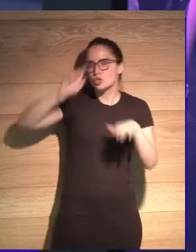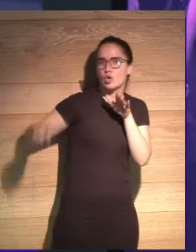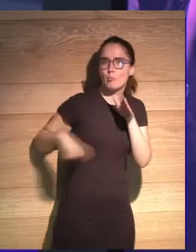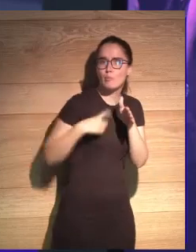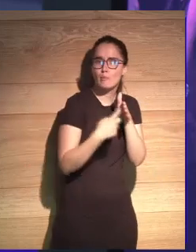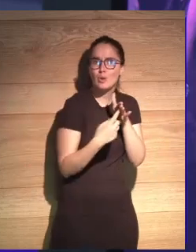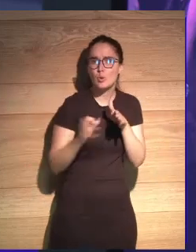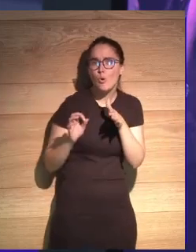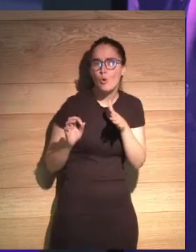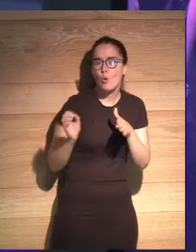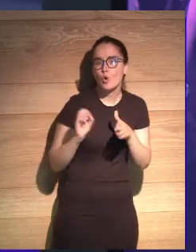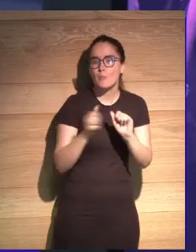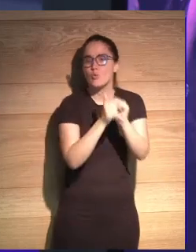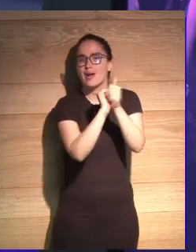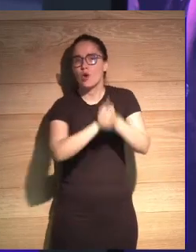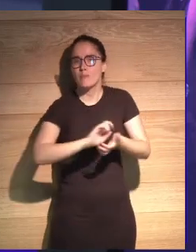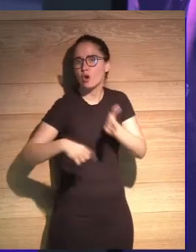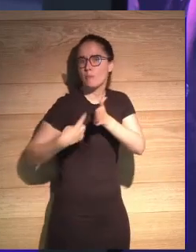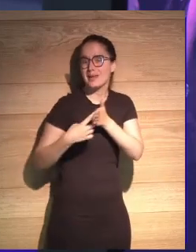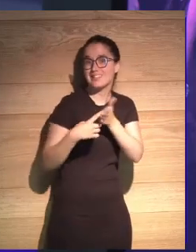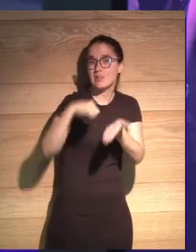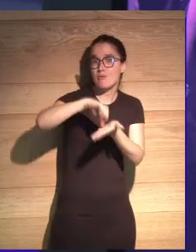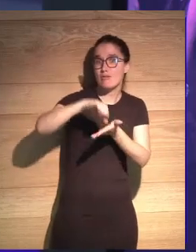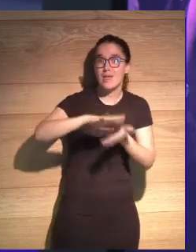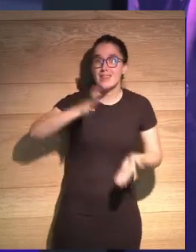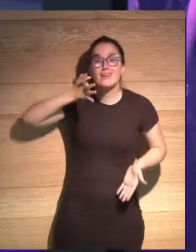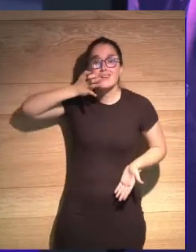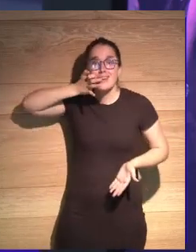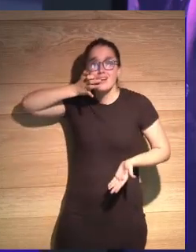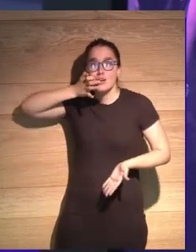They can build a whole castle or a